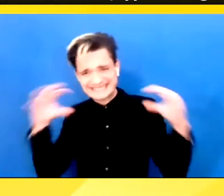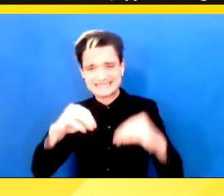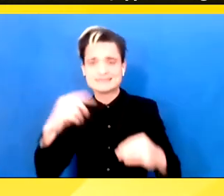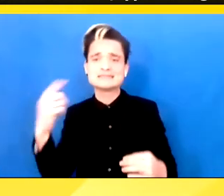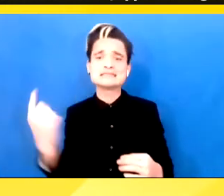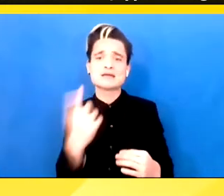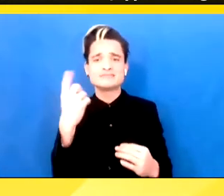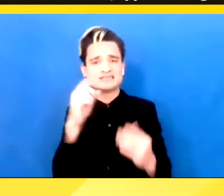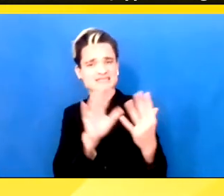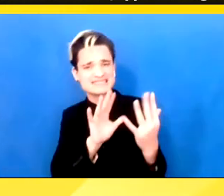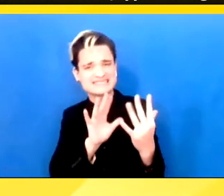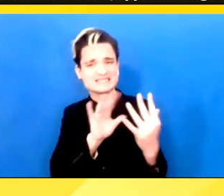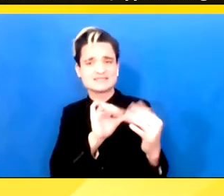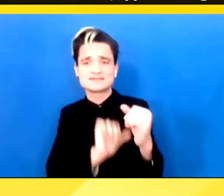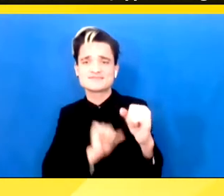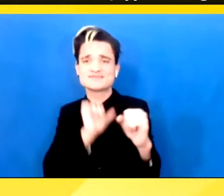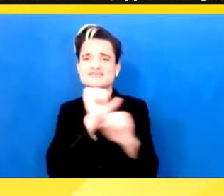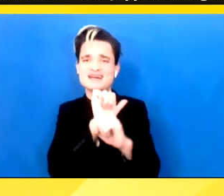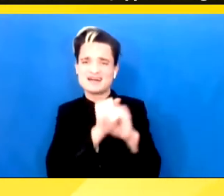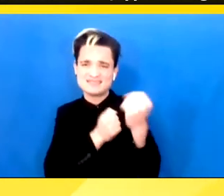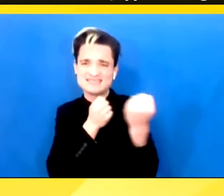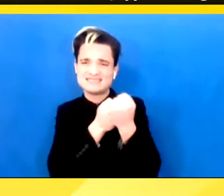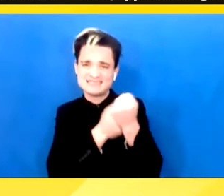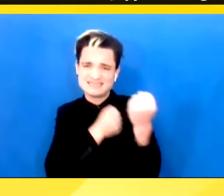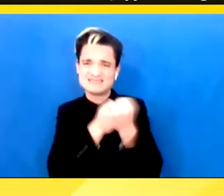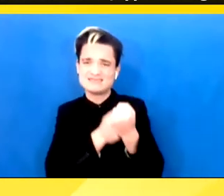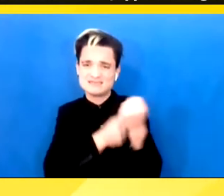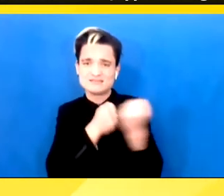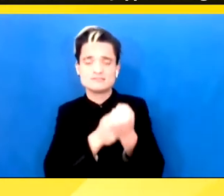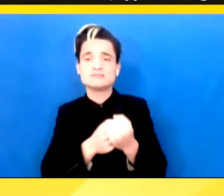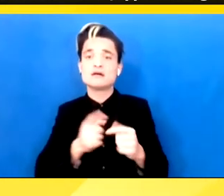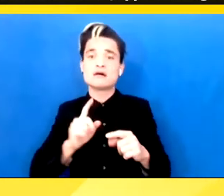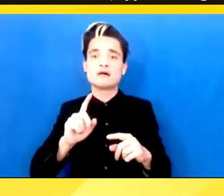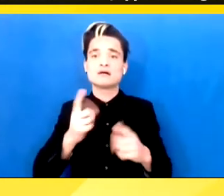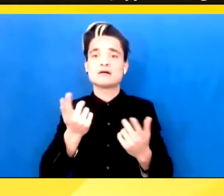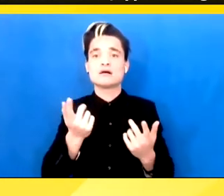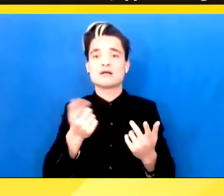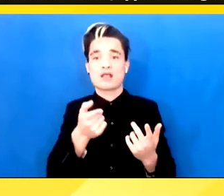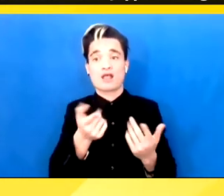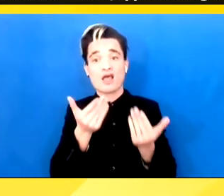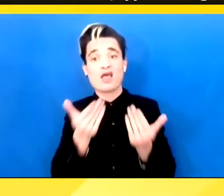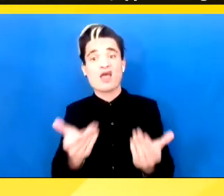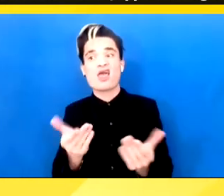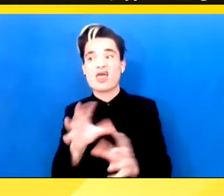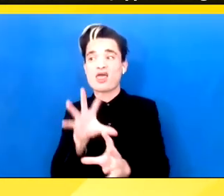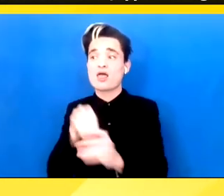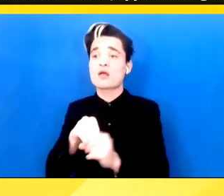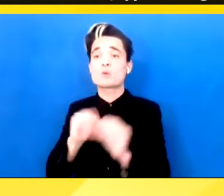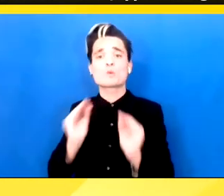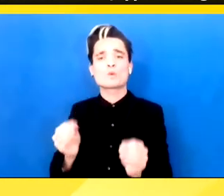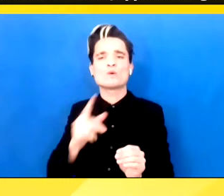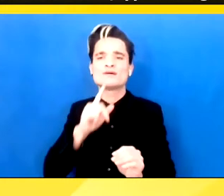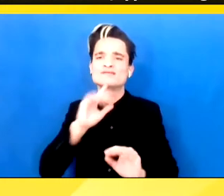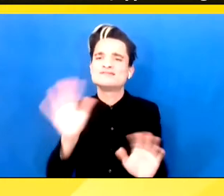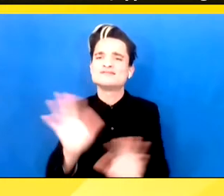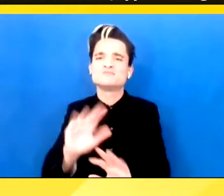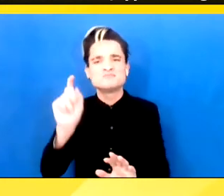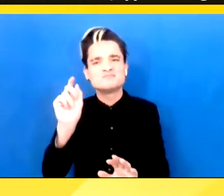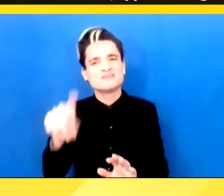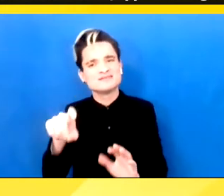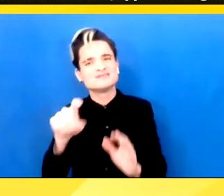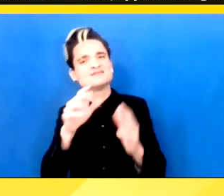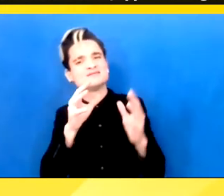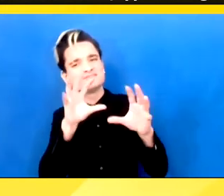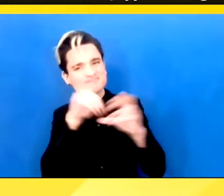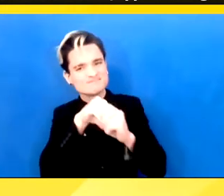nobody can afford to be out. Because this fight is going to change how we all live, especially those of us in the